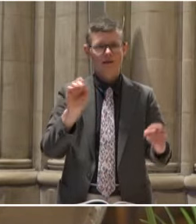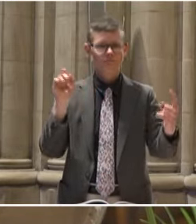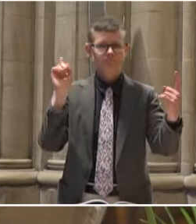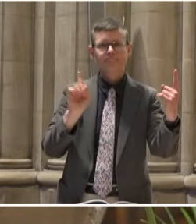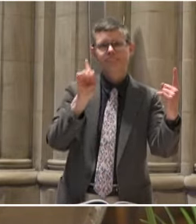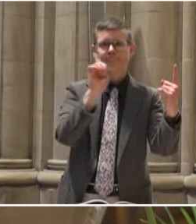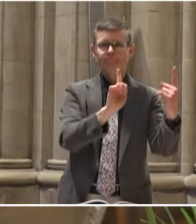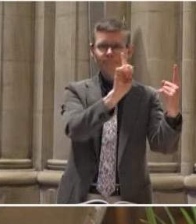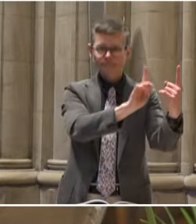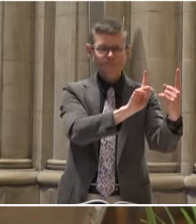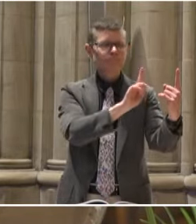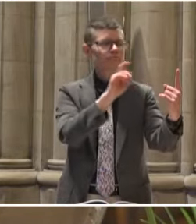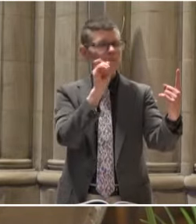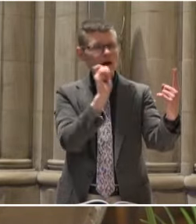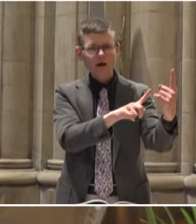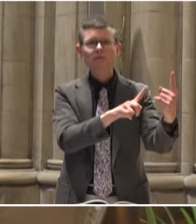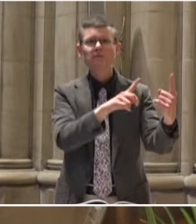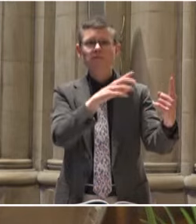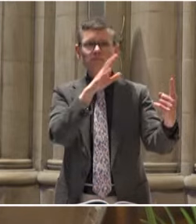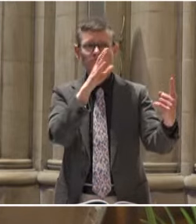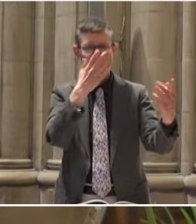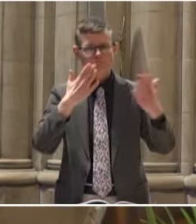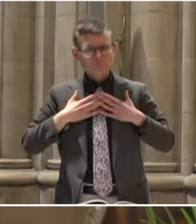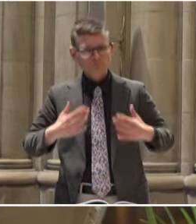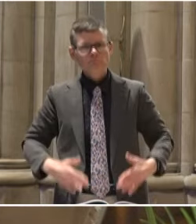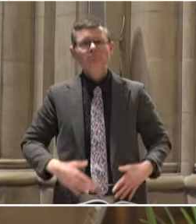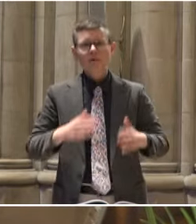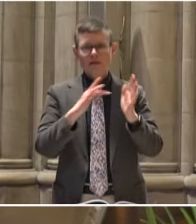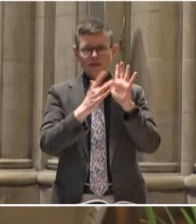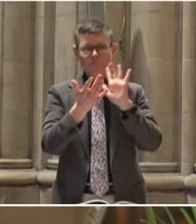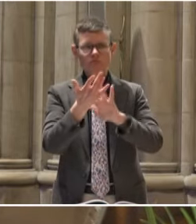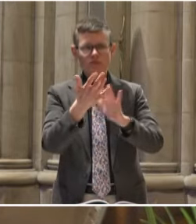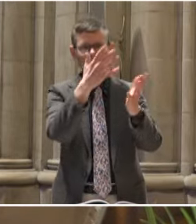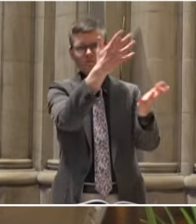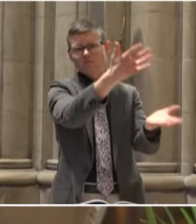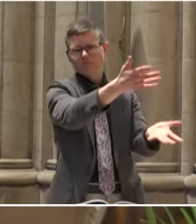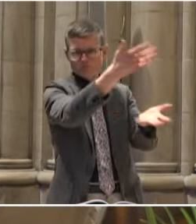and asked for the body of Jesus.